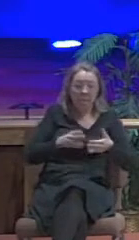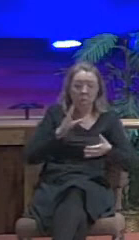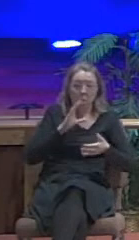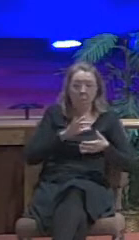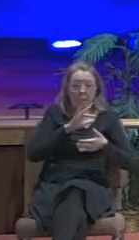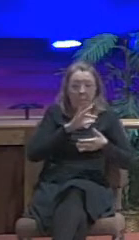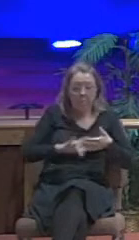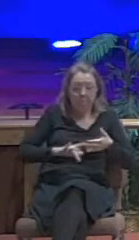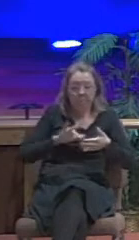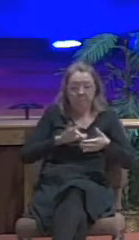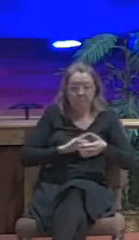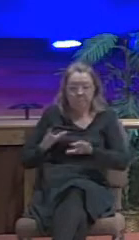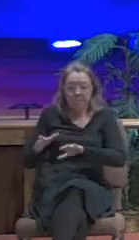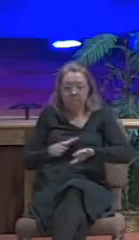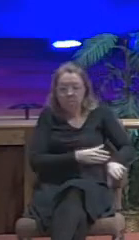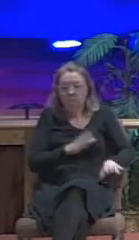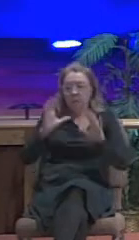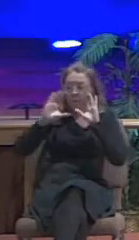to Jesus.